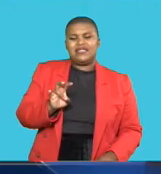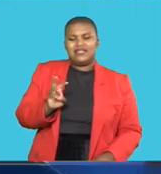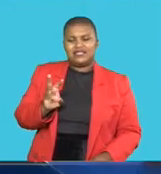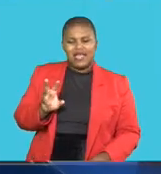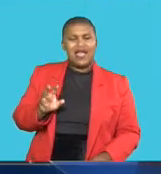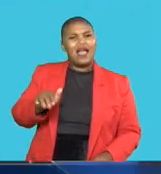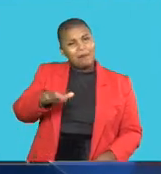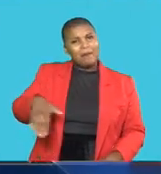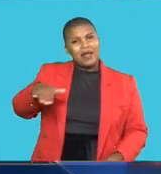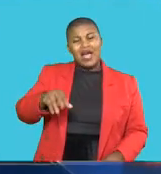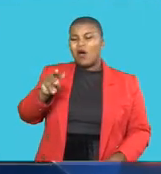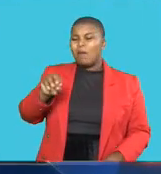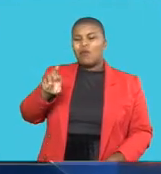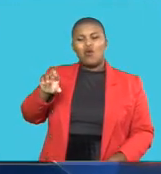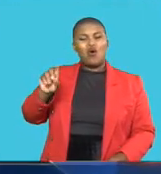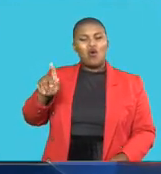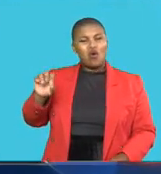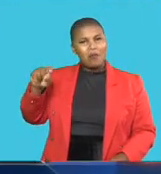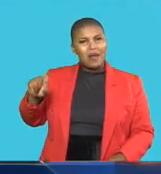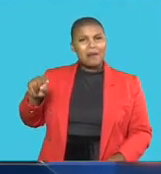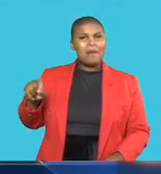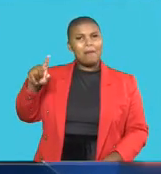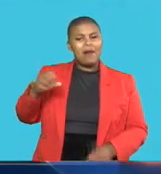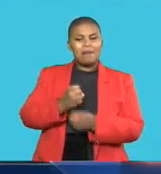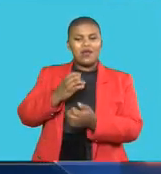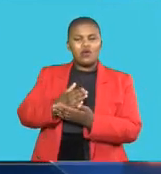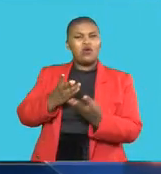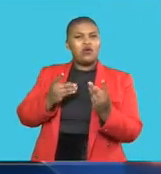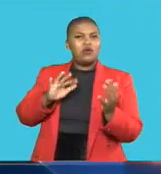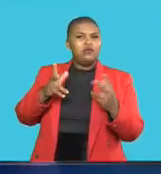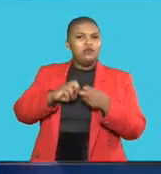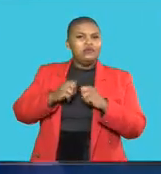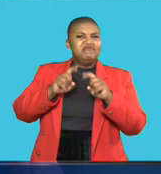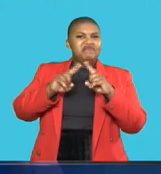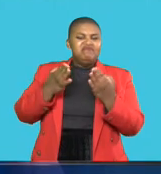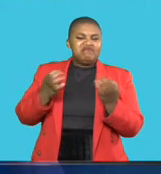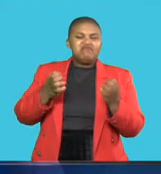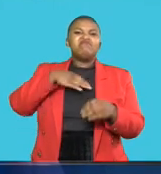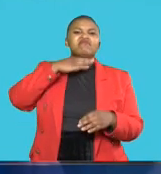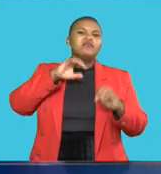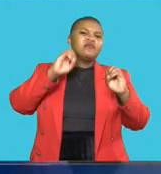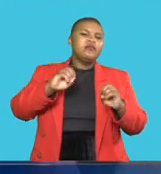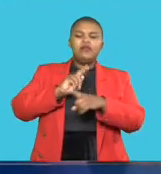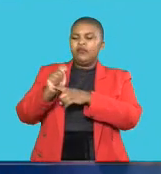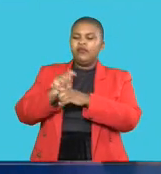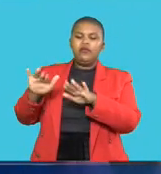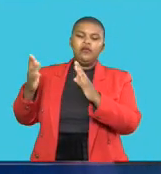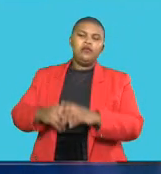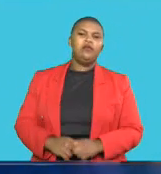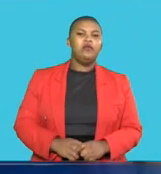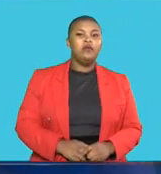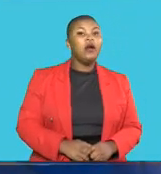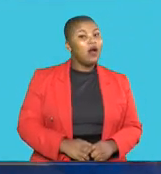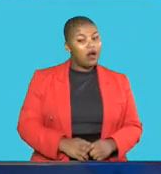centers and police stations that should be equipped to do what needs to be done, they are not being equipped. Umsimanga uveza ukuthi empelini